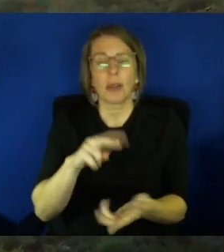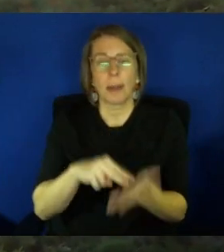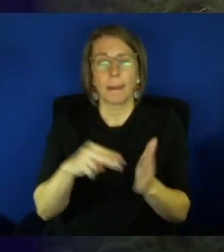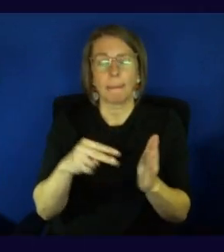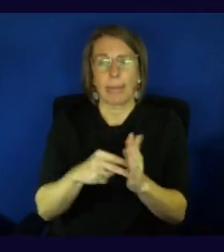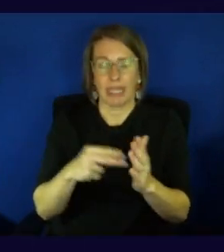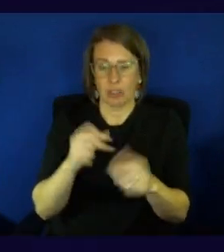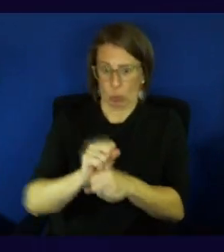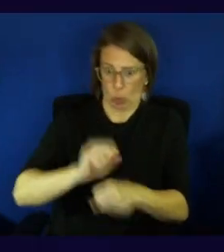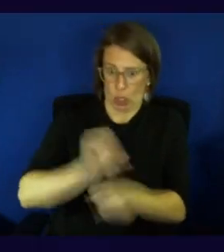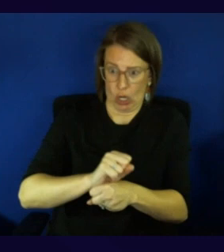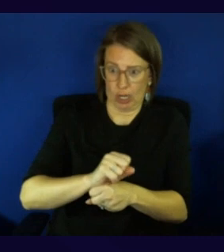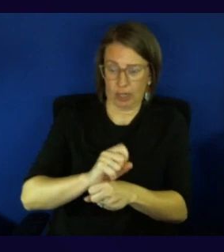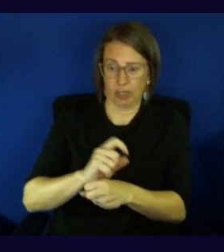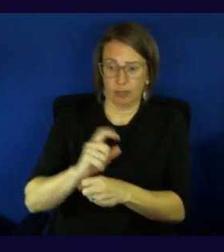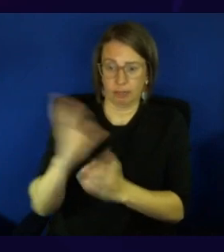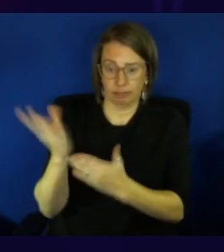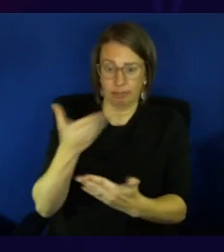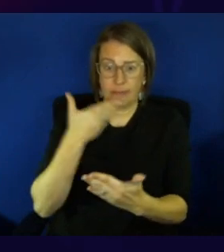rural communities.